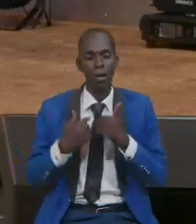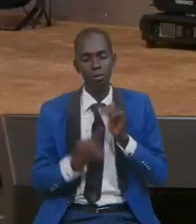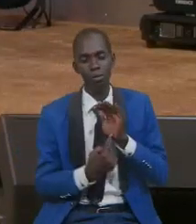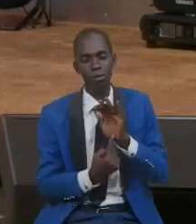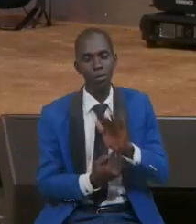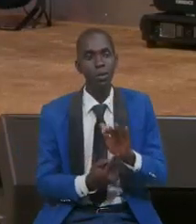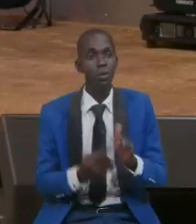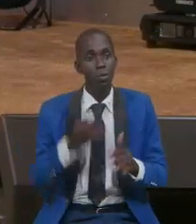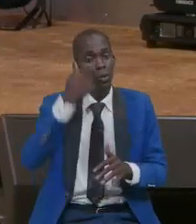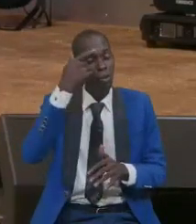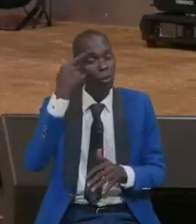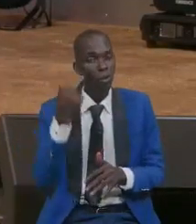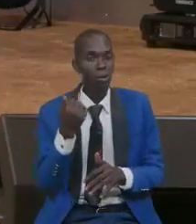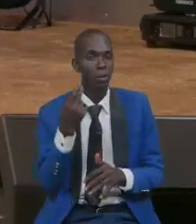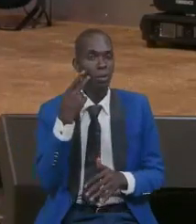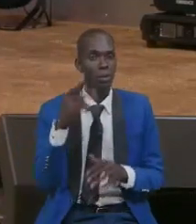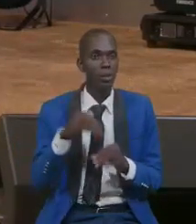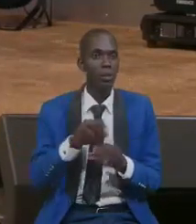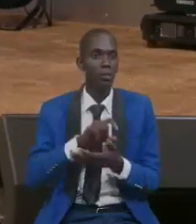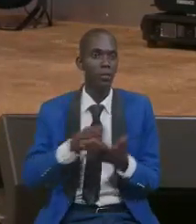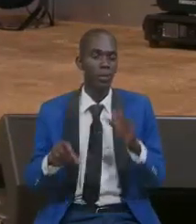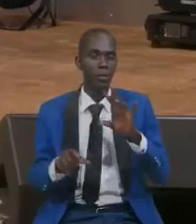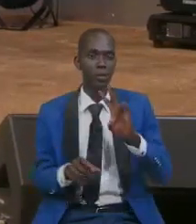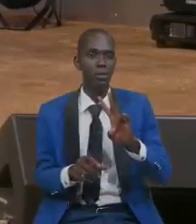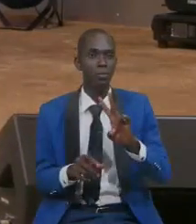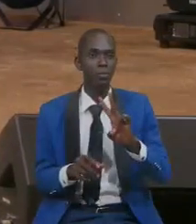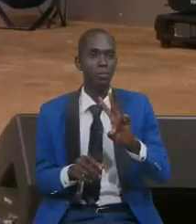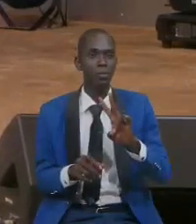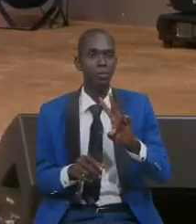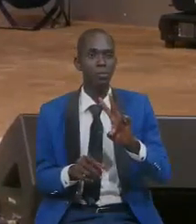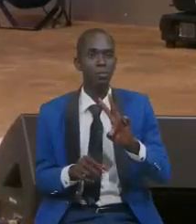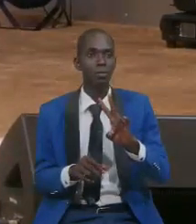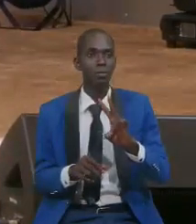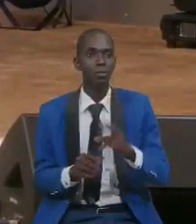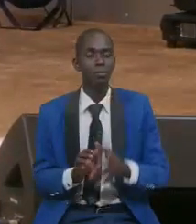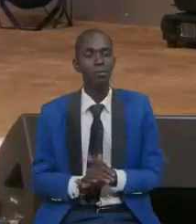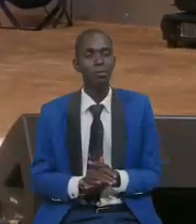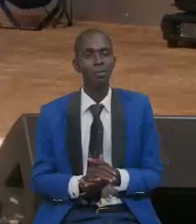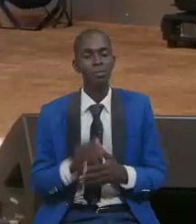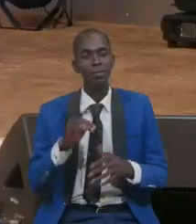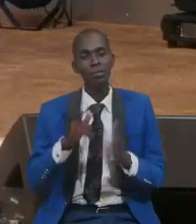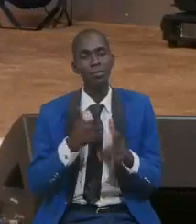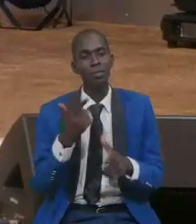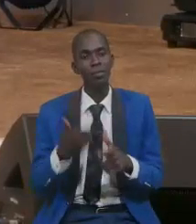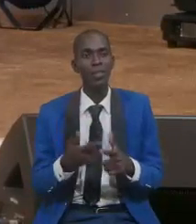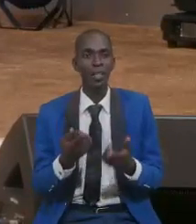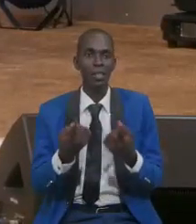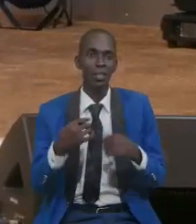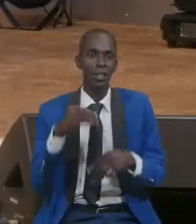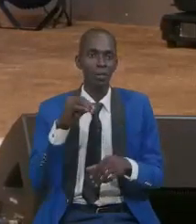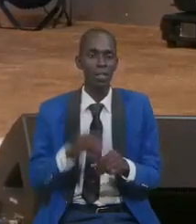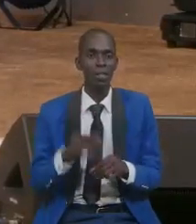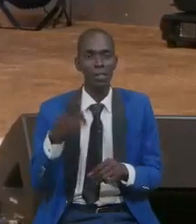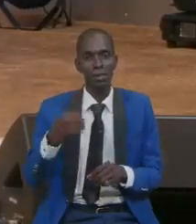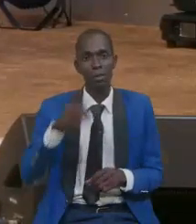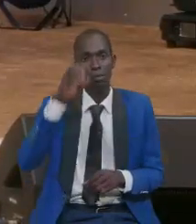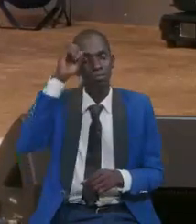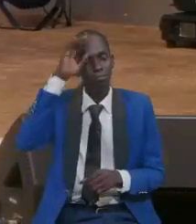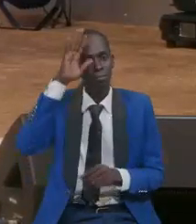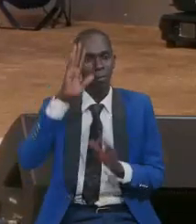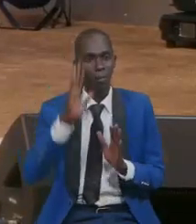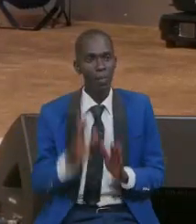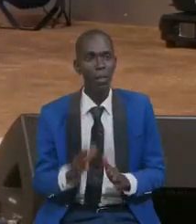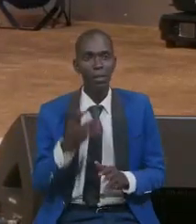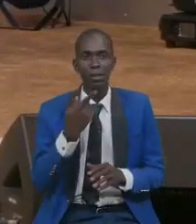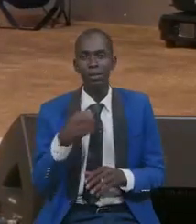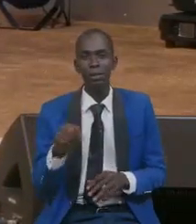course, they failed in verse 7. It says in verse 7, then came in the magicians and